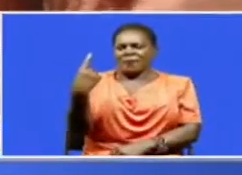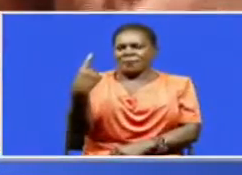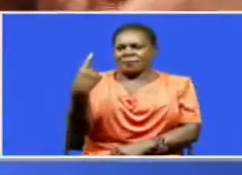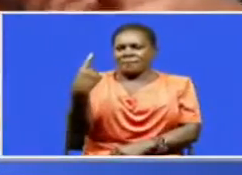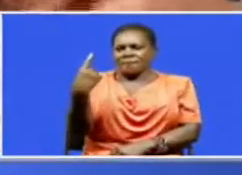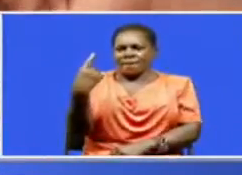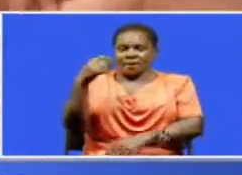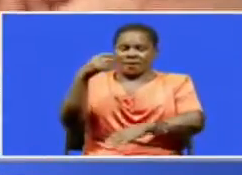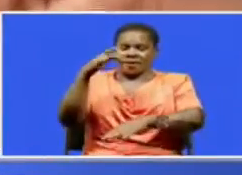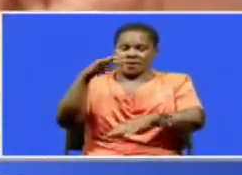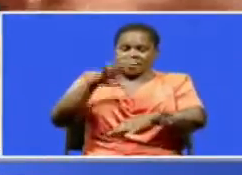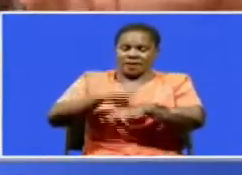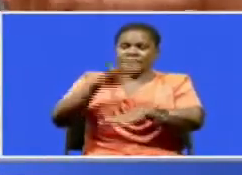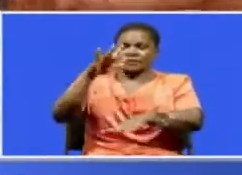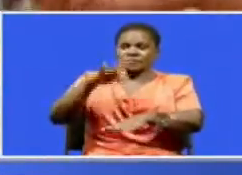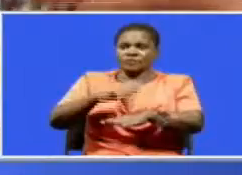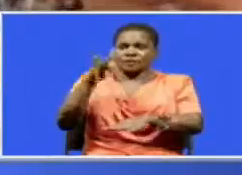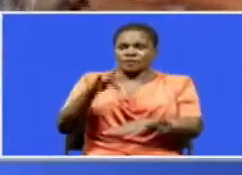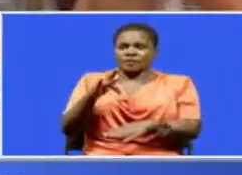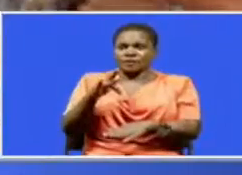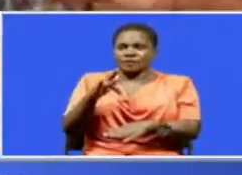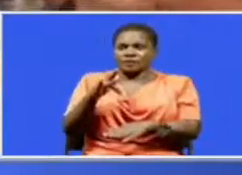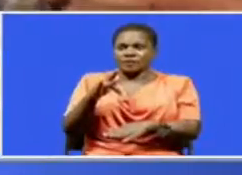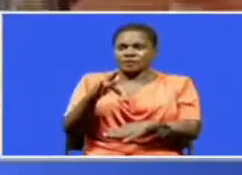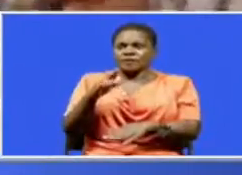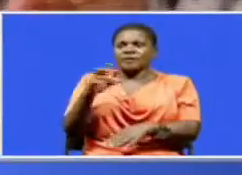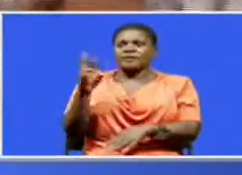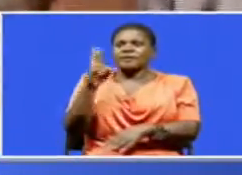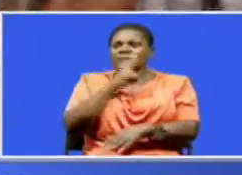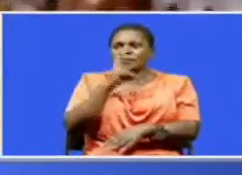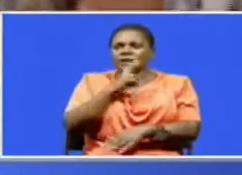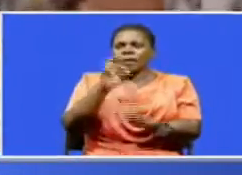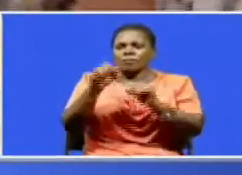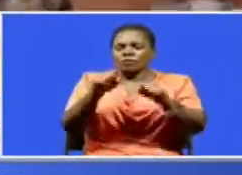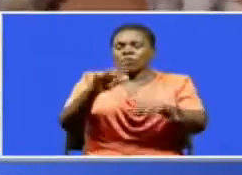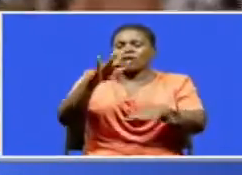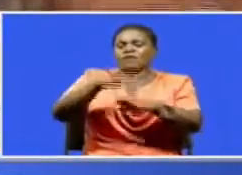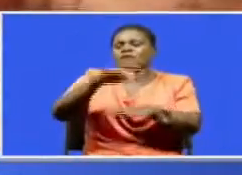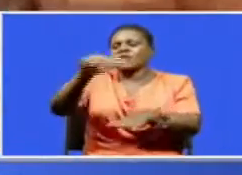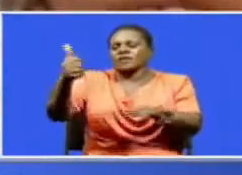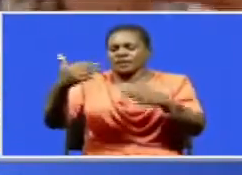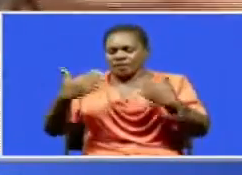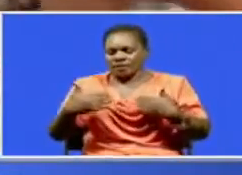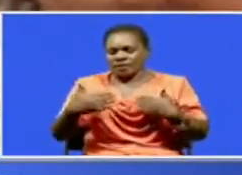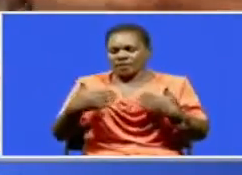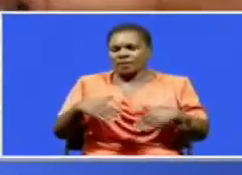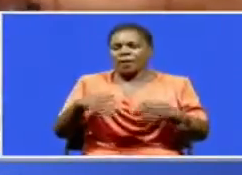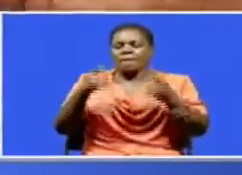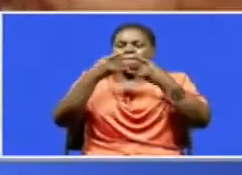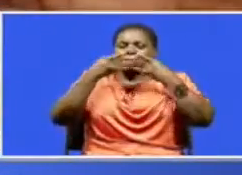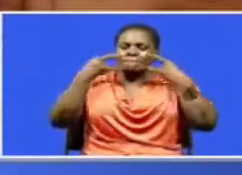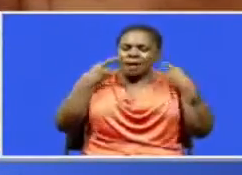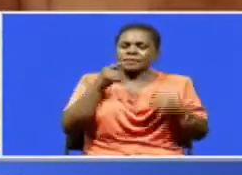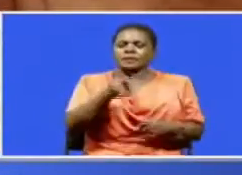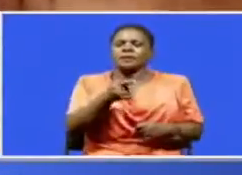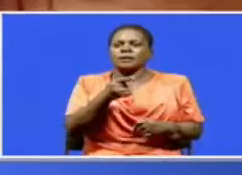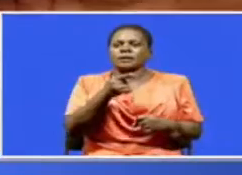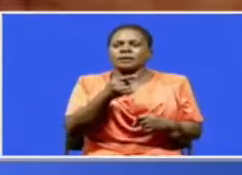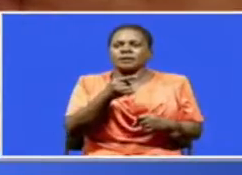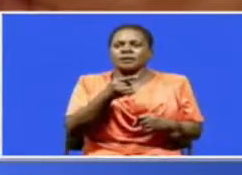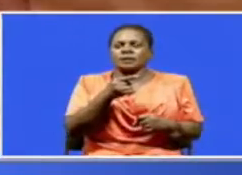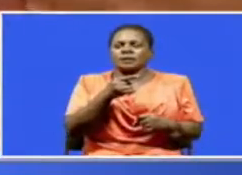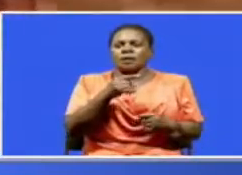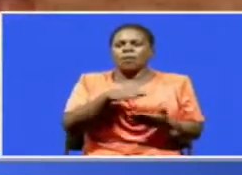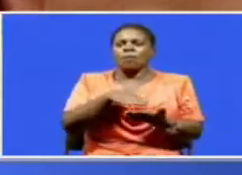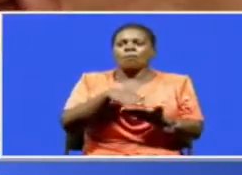get infected, it will be very brief, but at that period, they can still infect others. Mm-hmm. Number two, by wearing masks, you actually